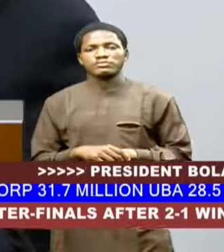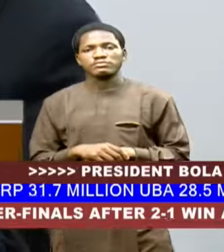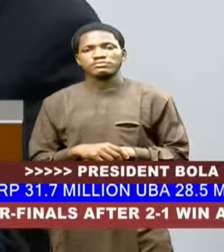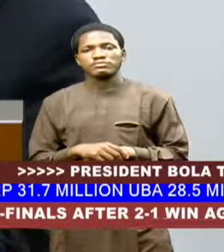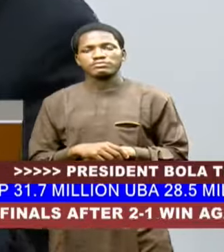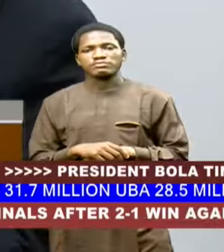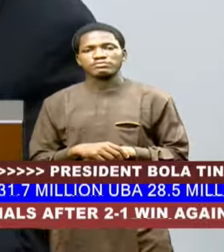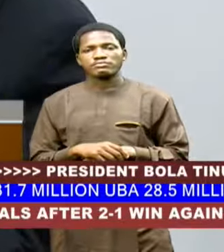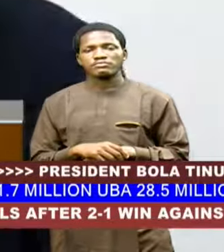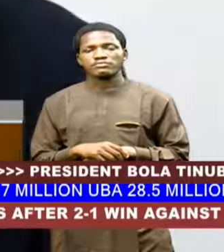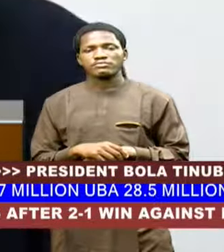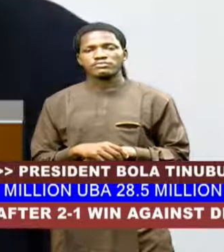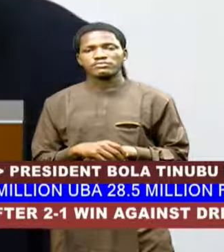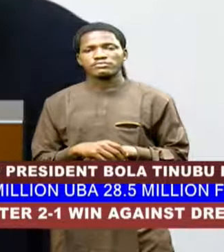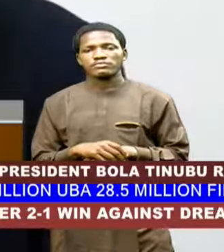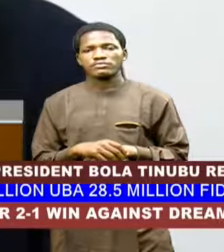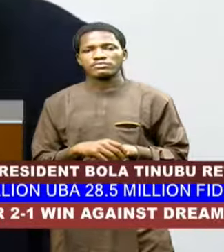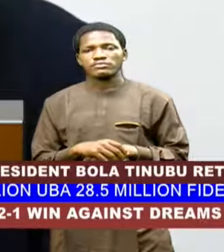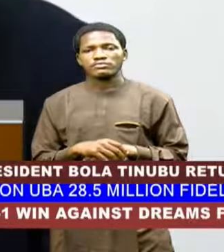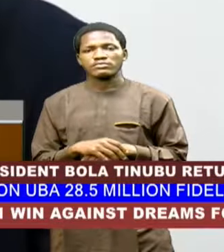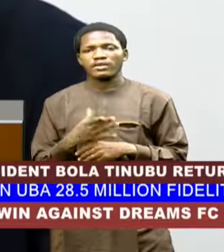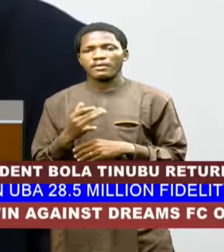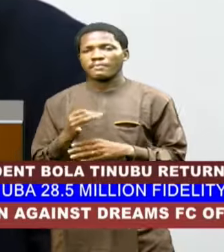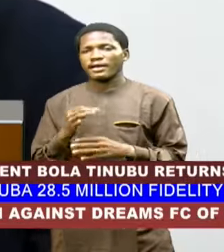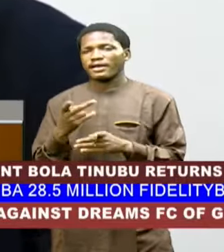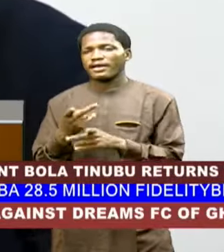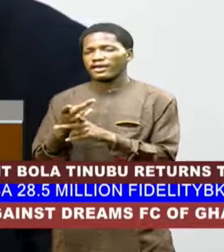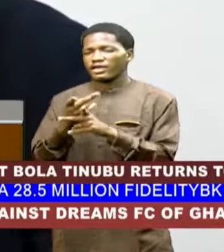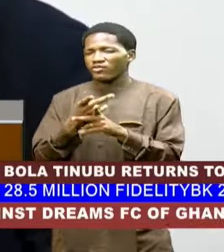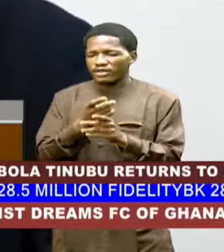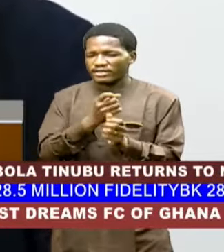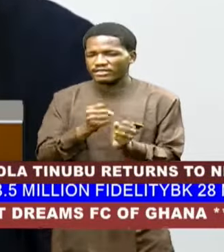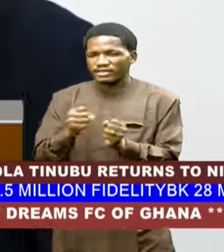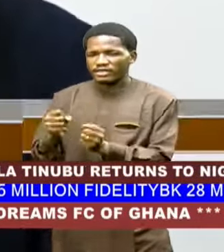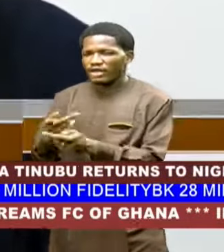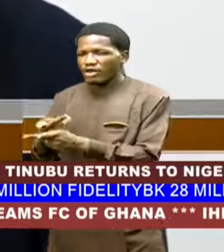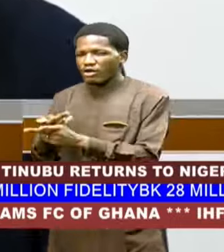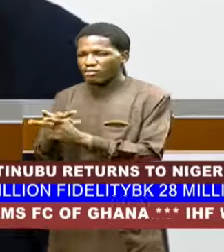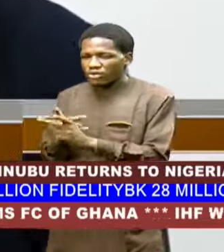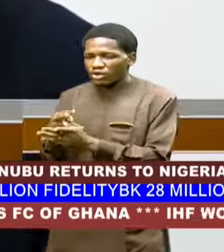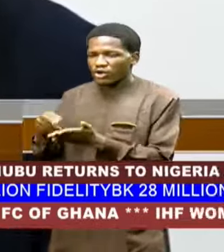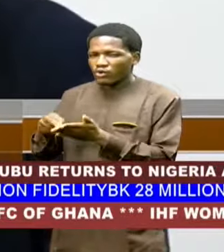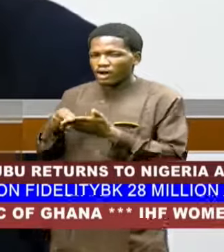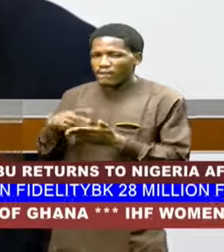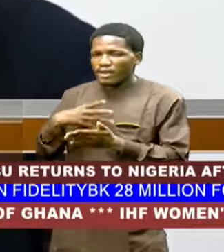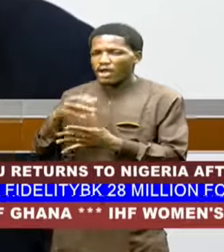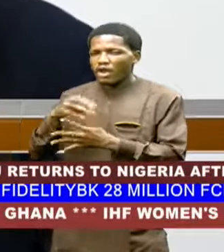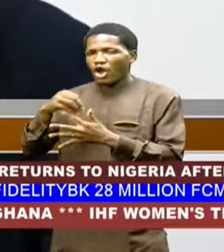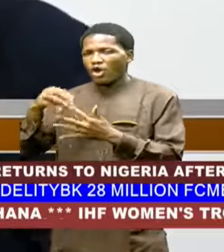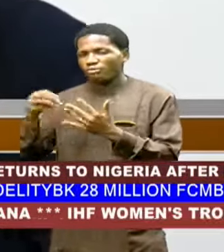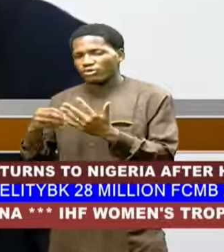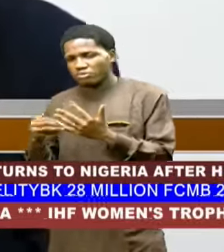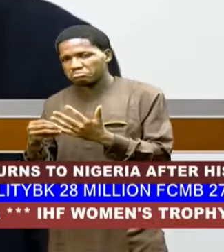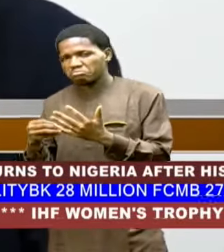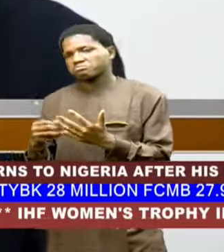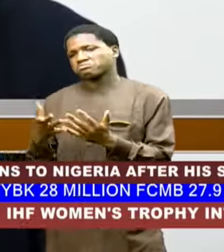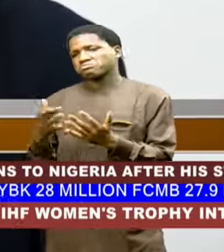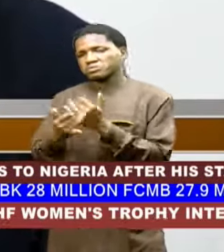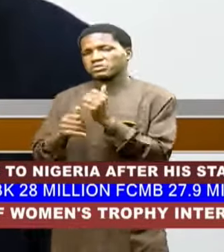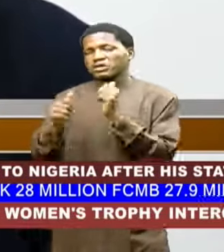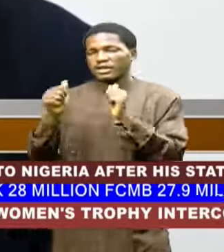economic stability. By carefully strategizing their borrowing and requirements and options, countries can achieve their debt